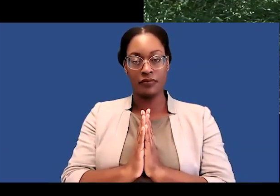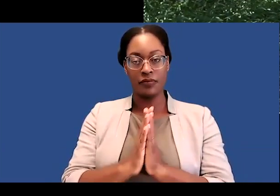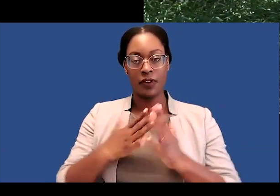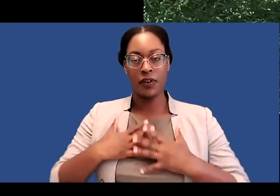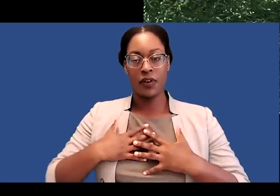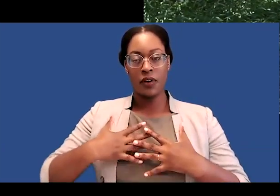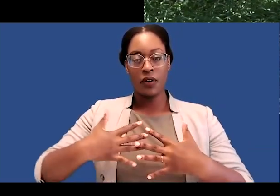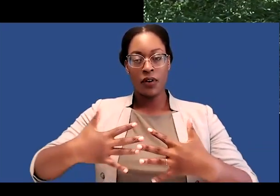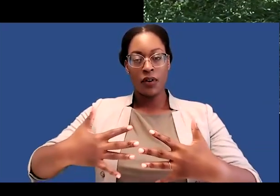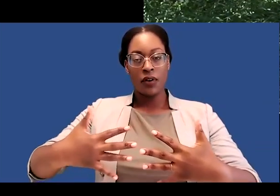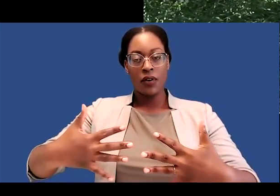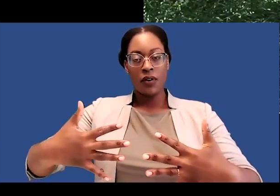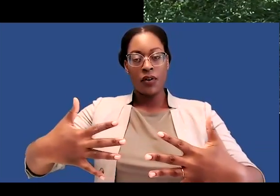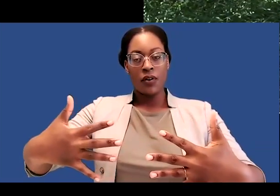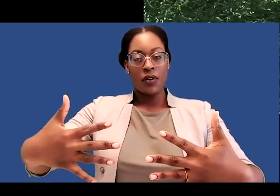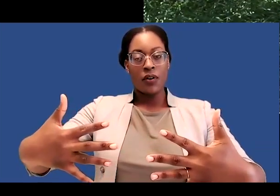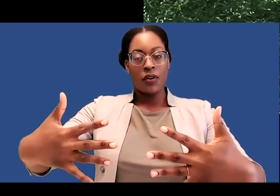Inhale the arms straight up.